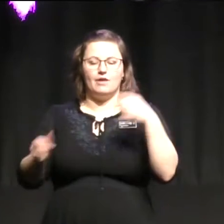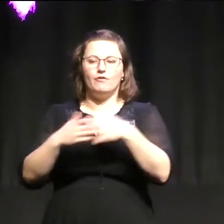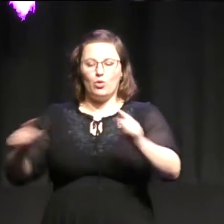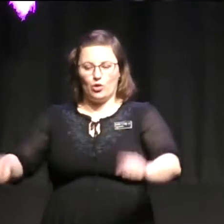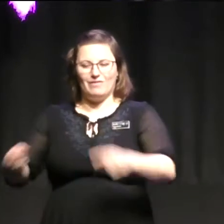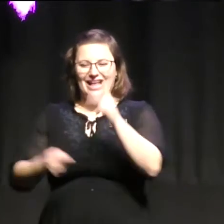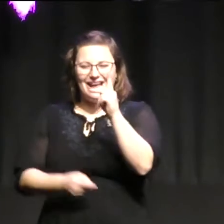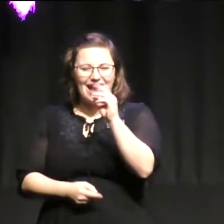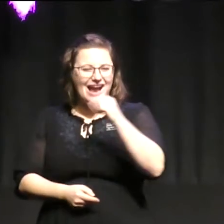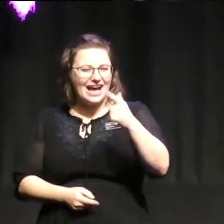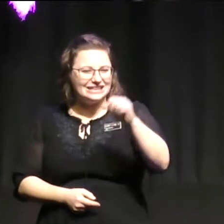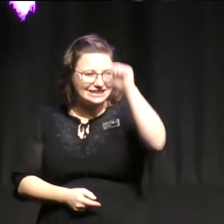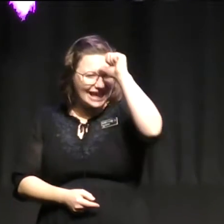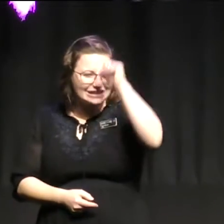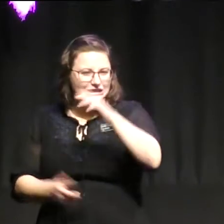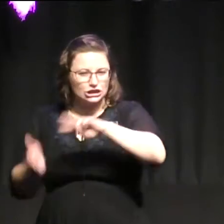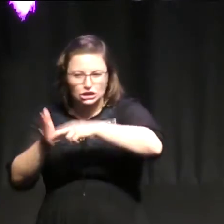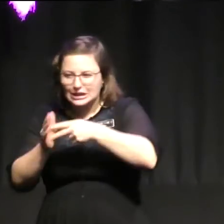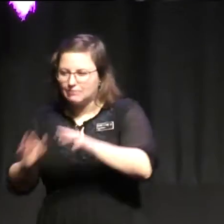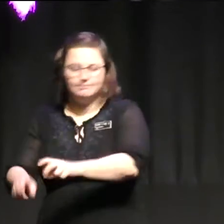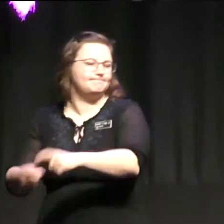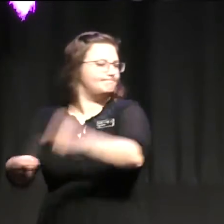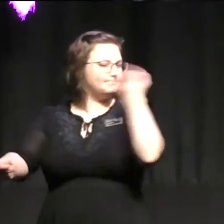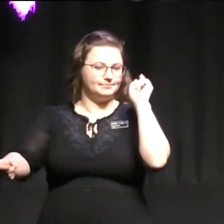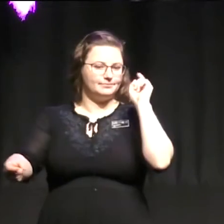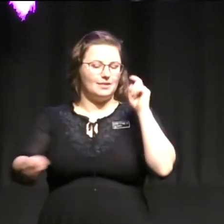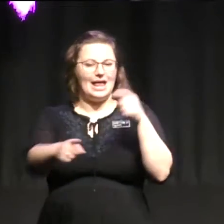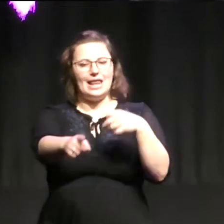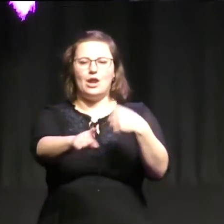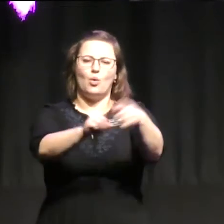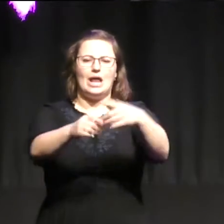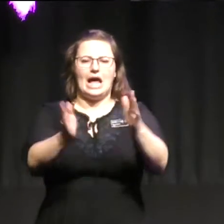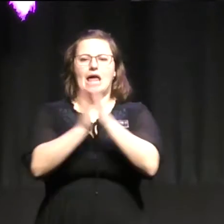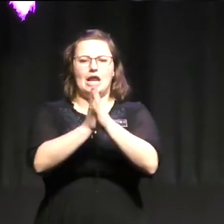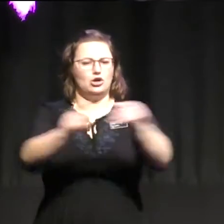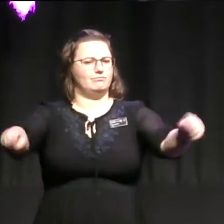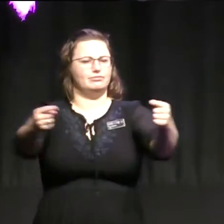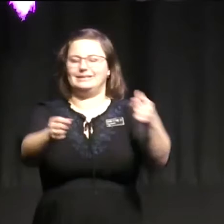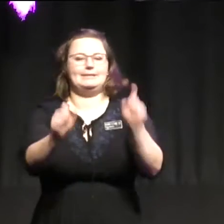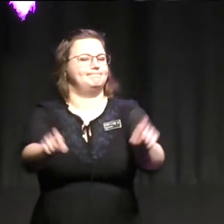system and outside of the conflicts or any differences of religion.